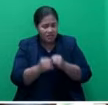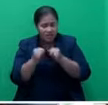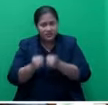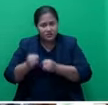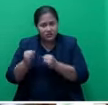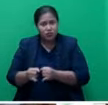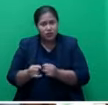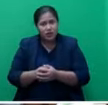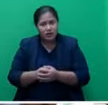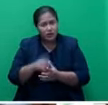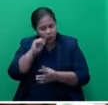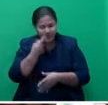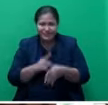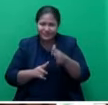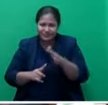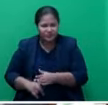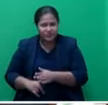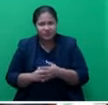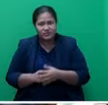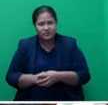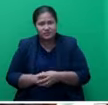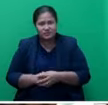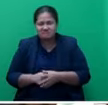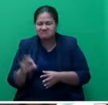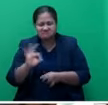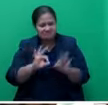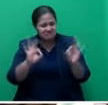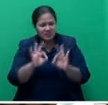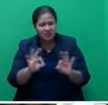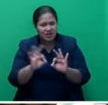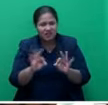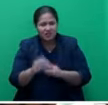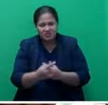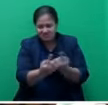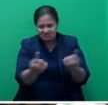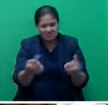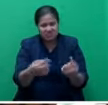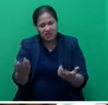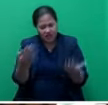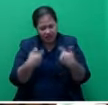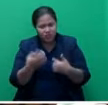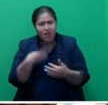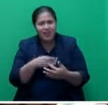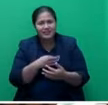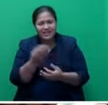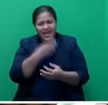be deprived. Not a single iota of argument has been put forward. Not one.